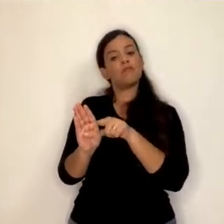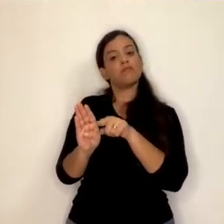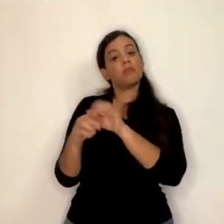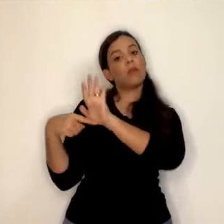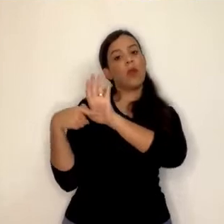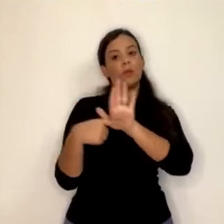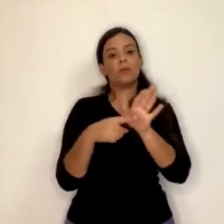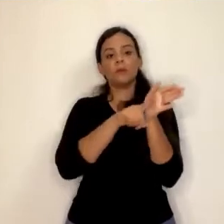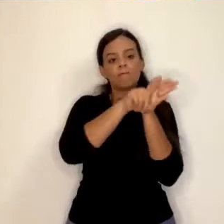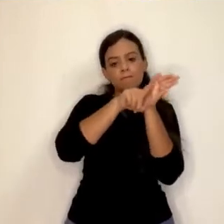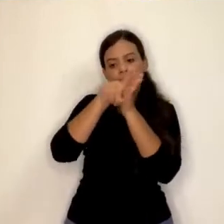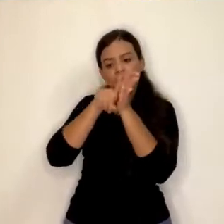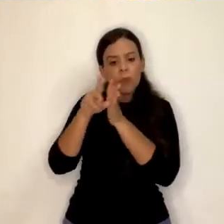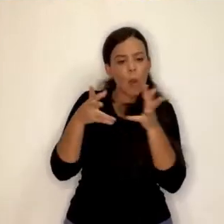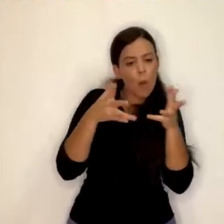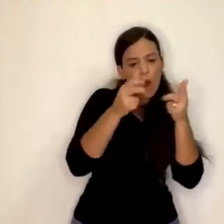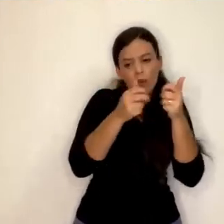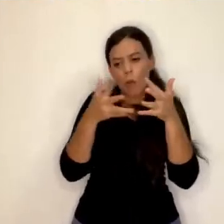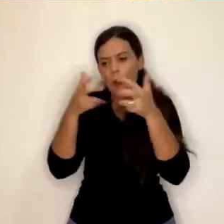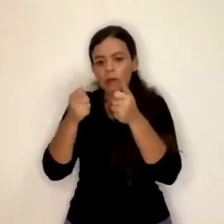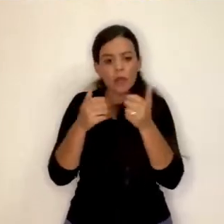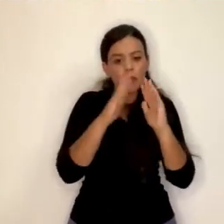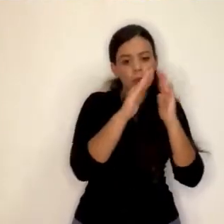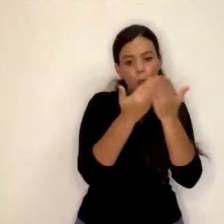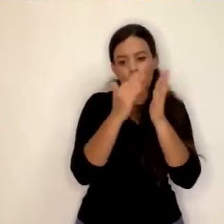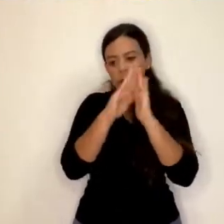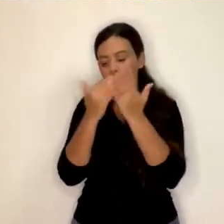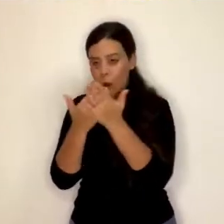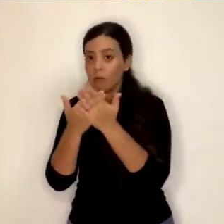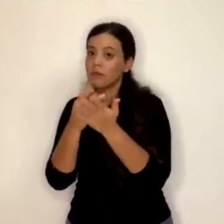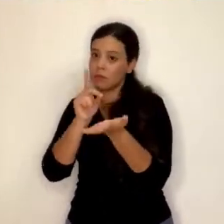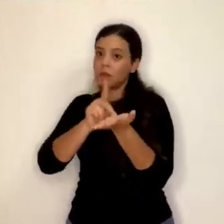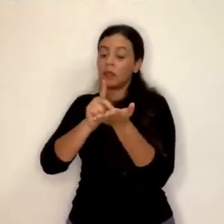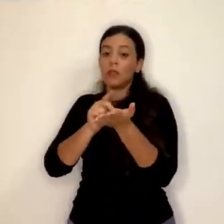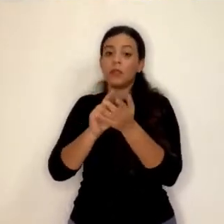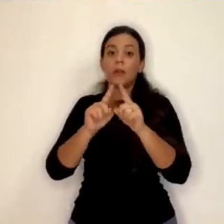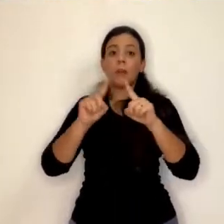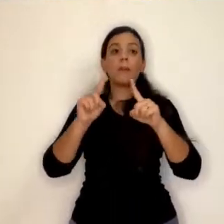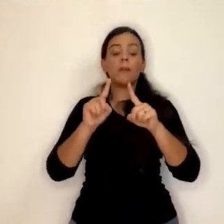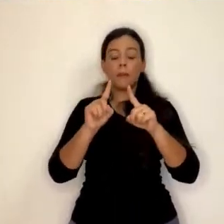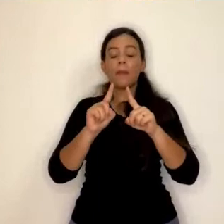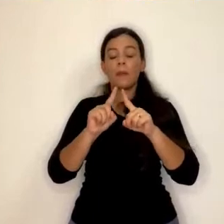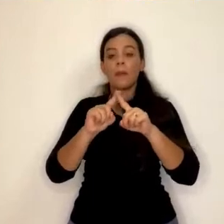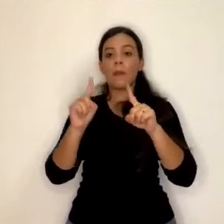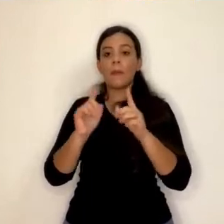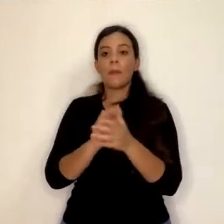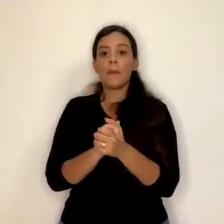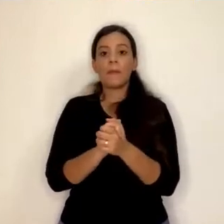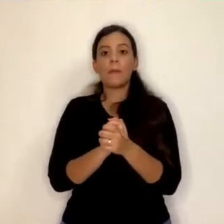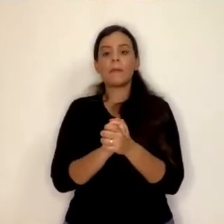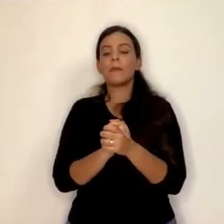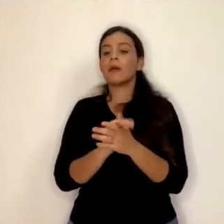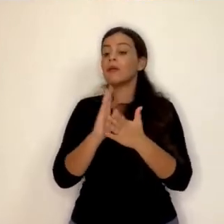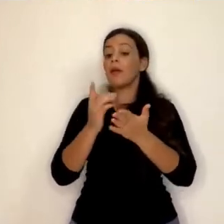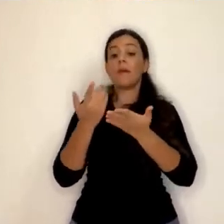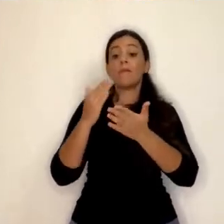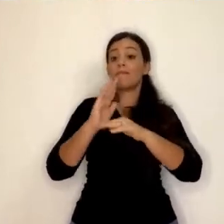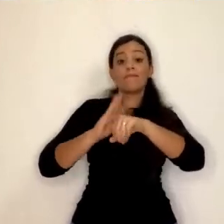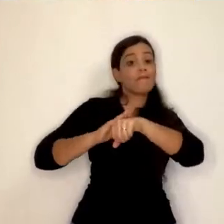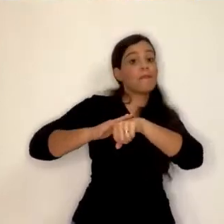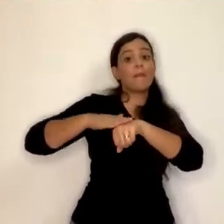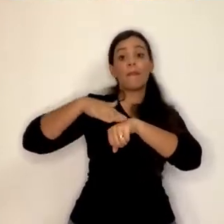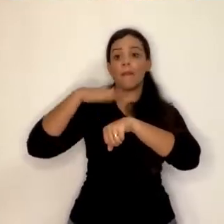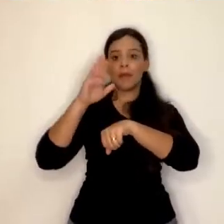DEB, which is the main educational index in the country. I'm talking about an educational quality